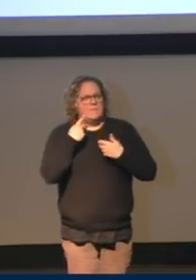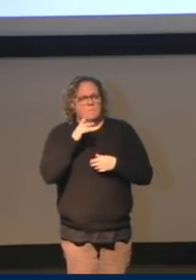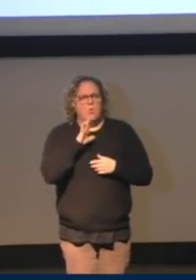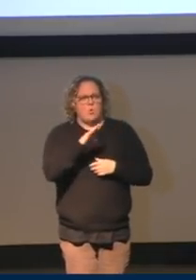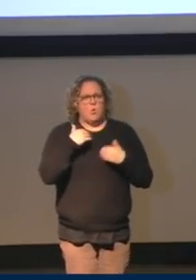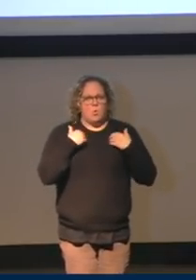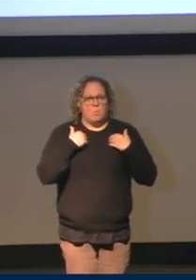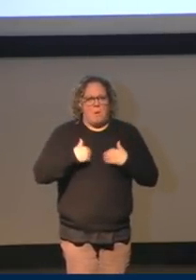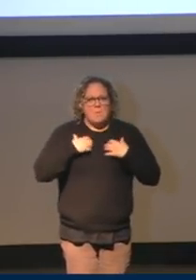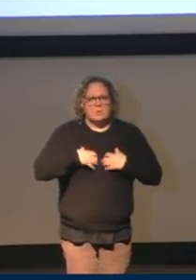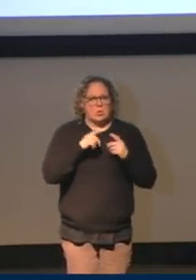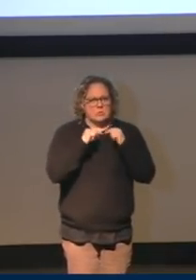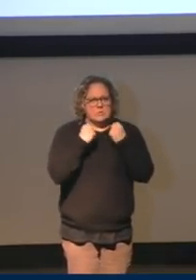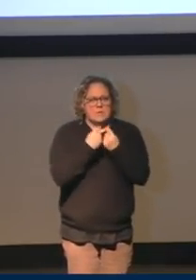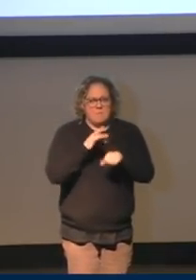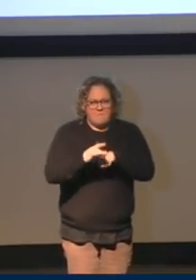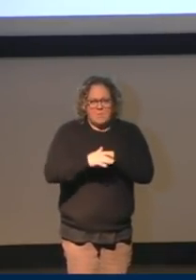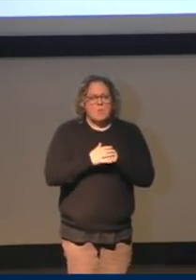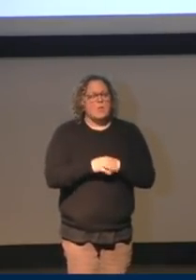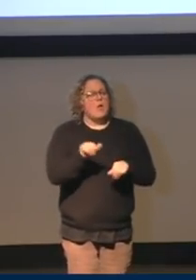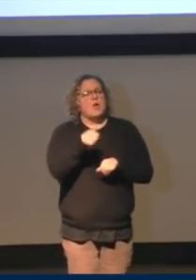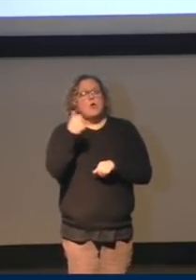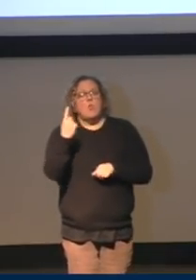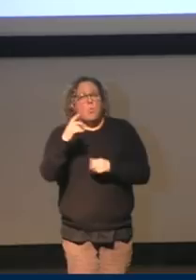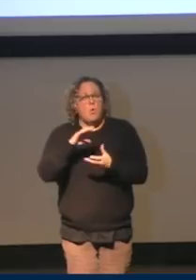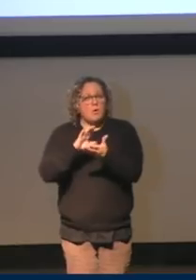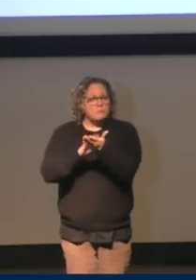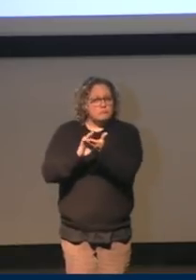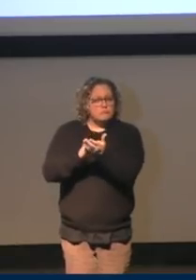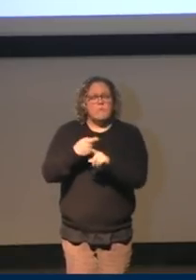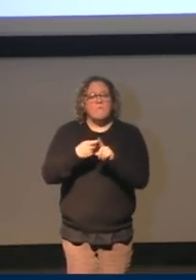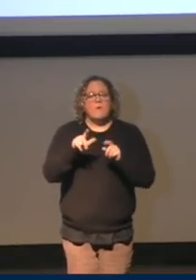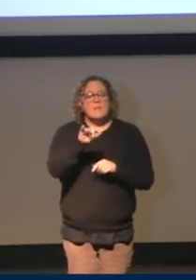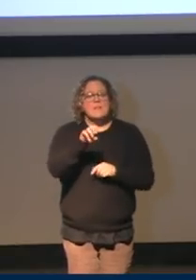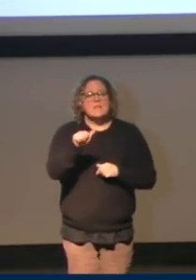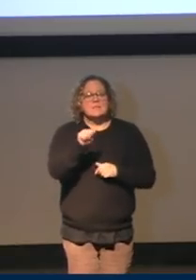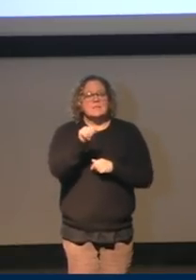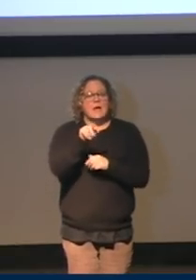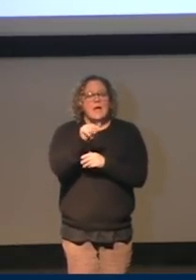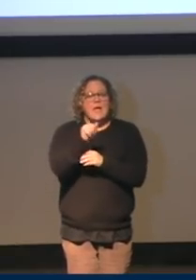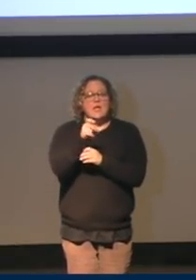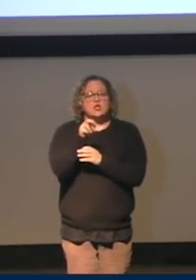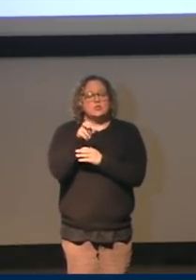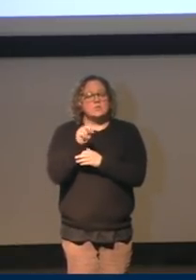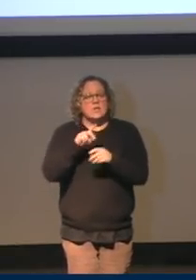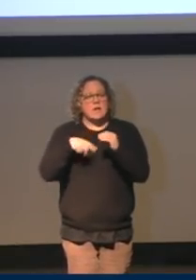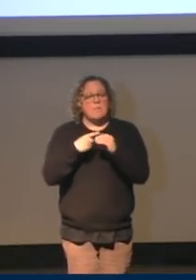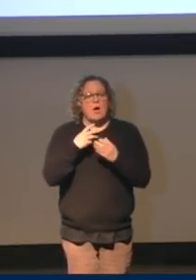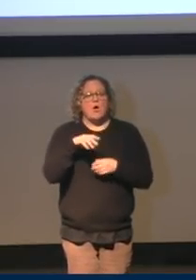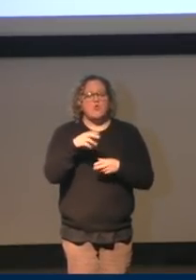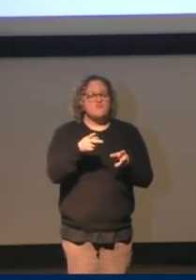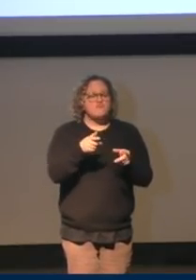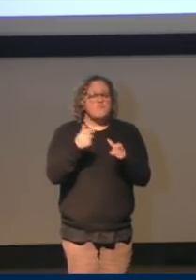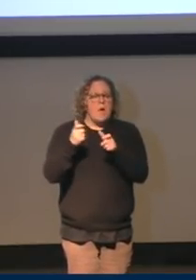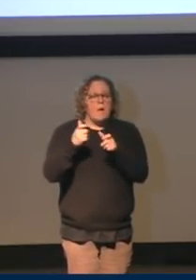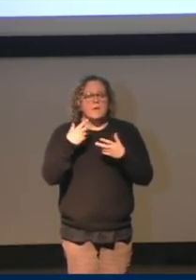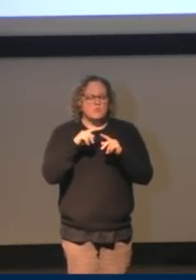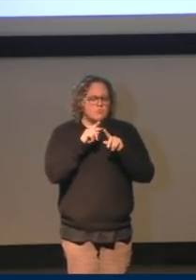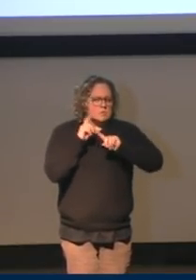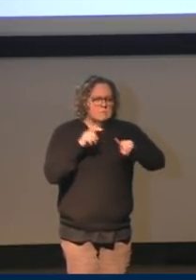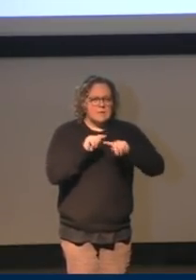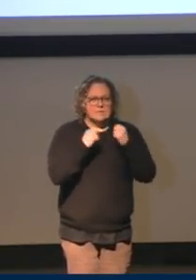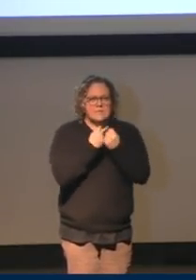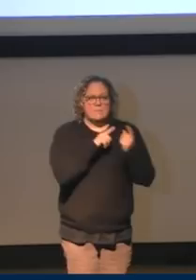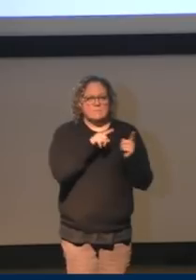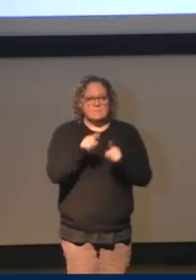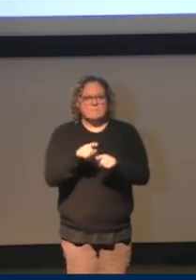were available. Another shout out comes from Lisa Anderson about the rapid response team coming to help prone